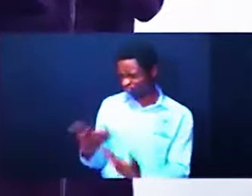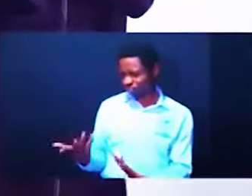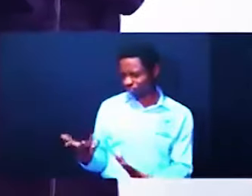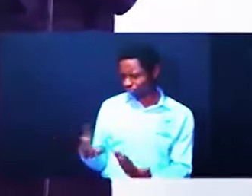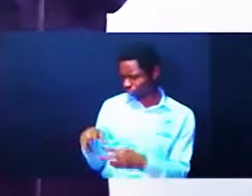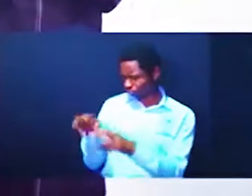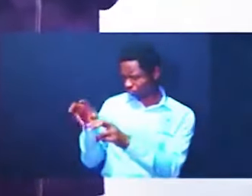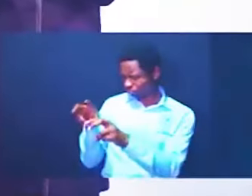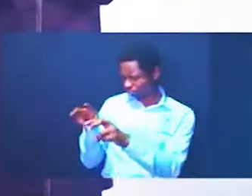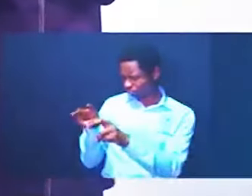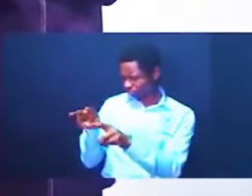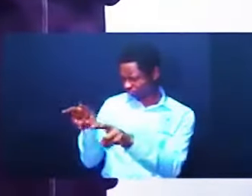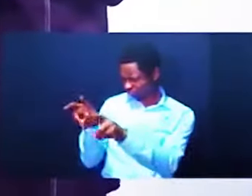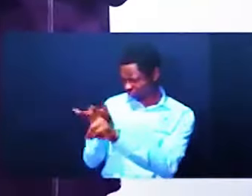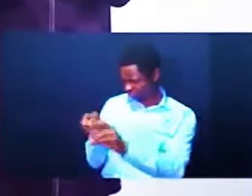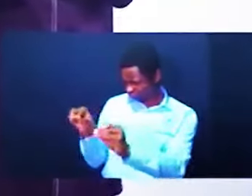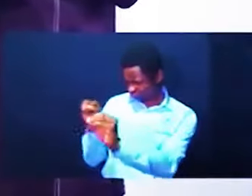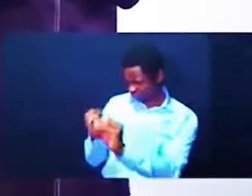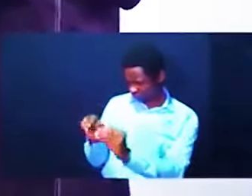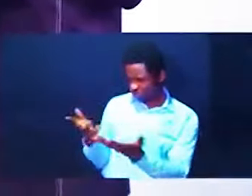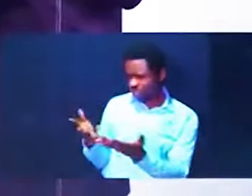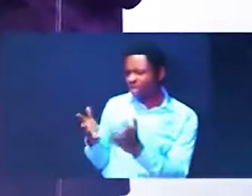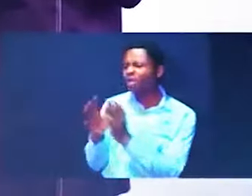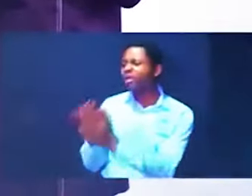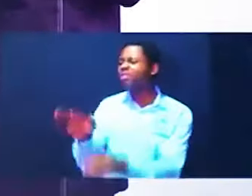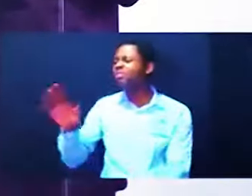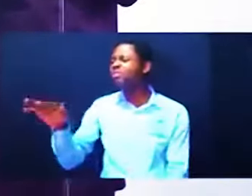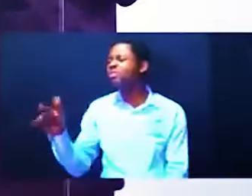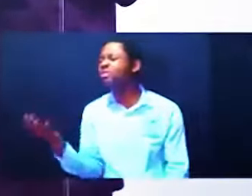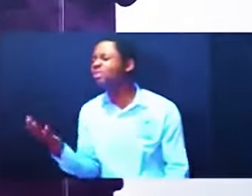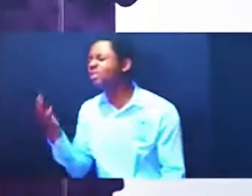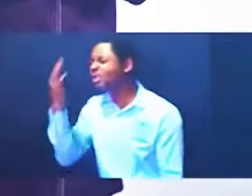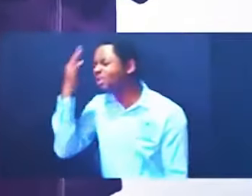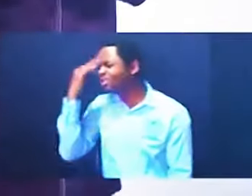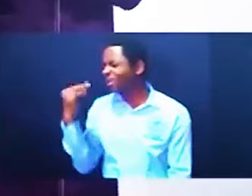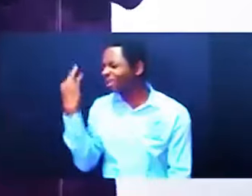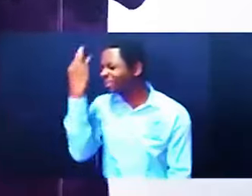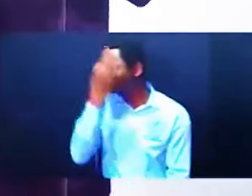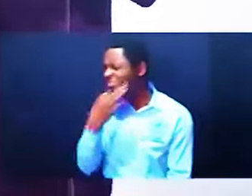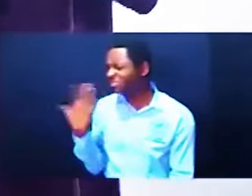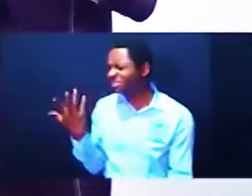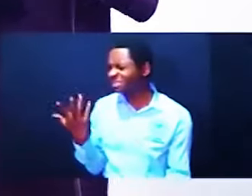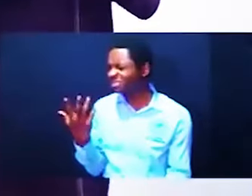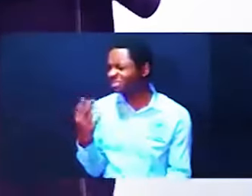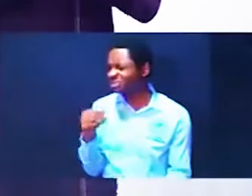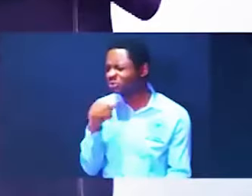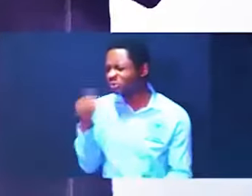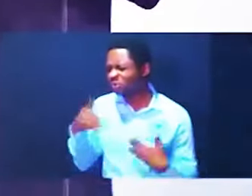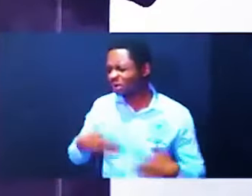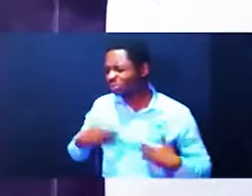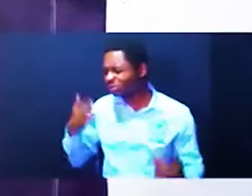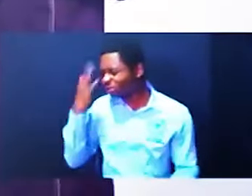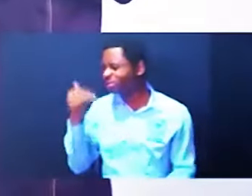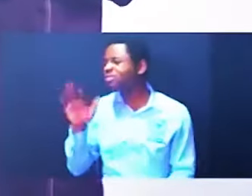negative. So I questioned, "Mama, why you are not looking sweet this